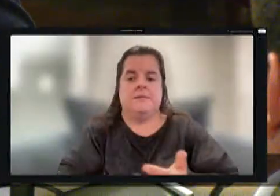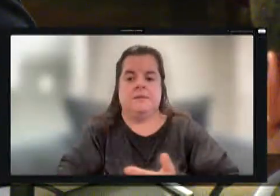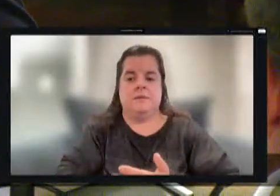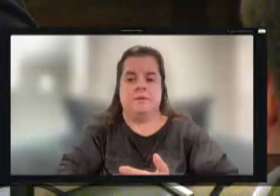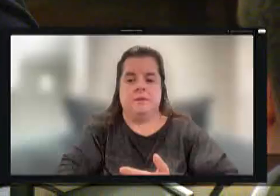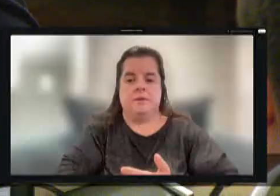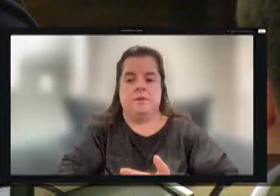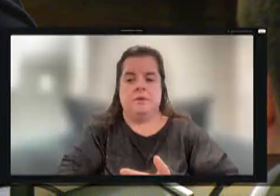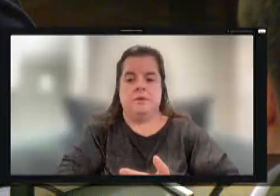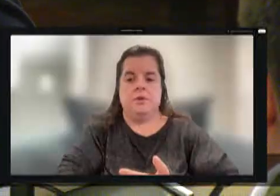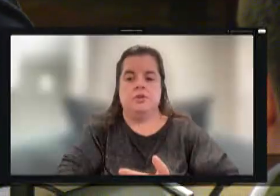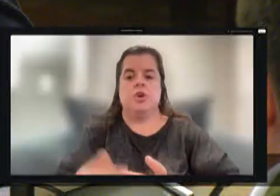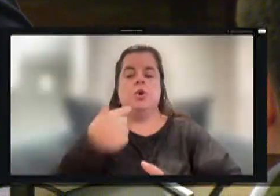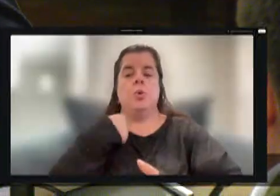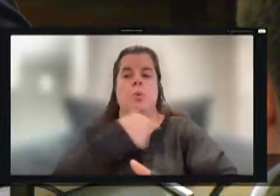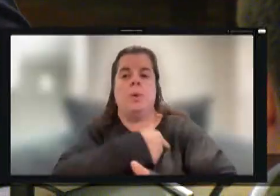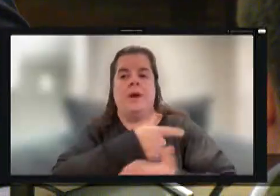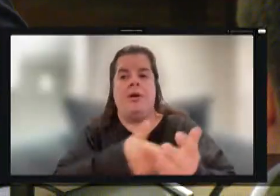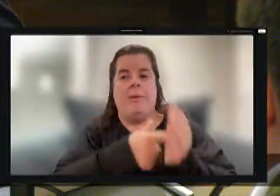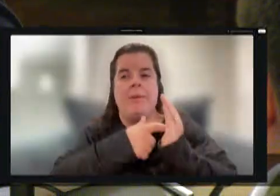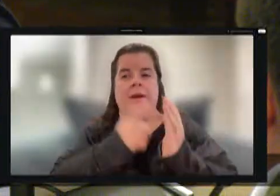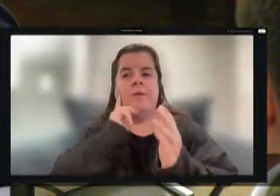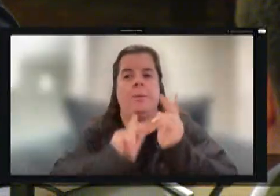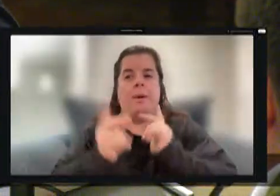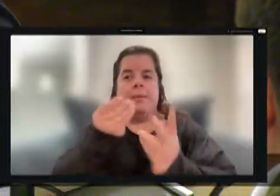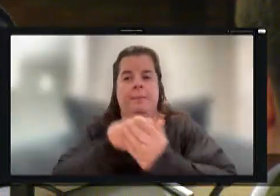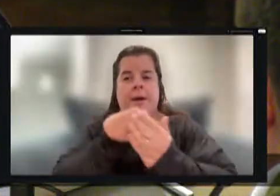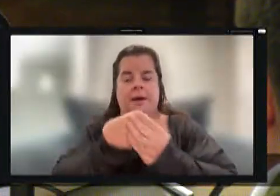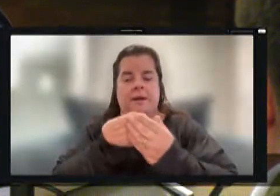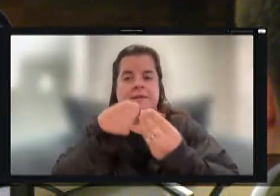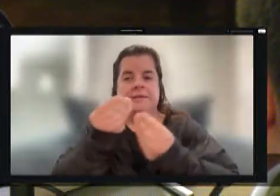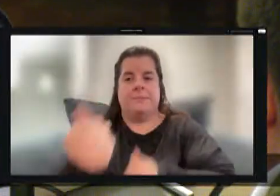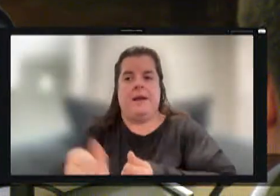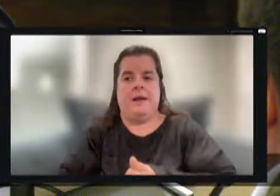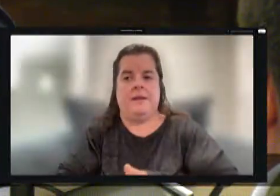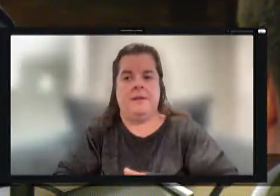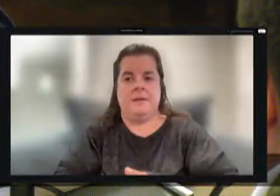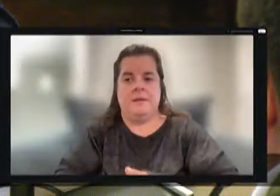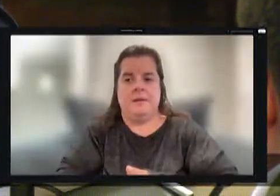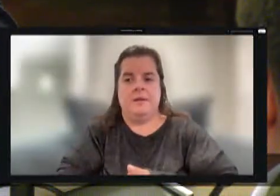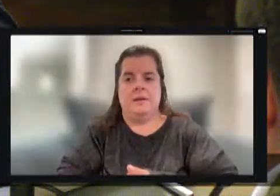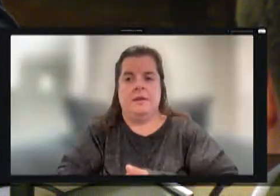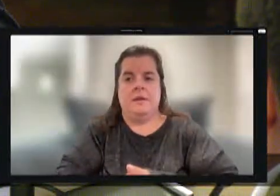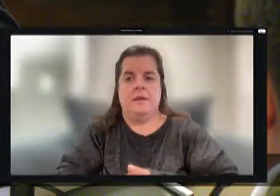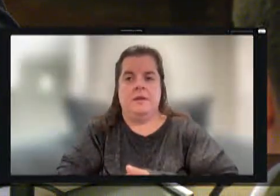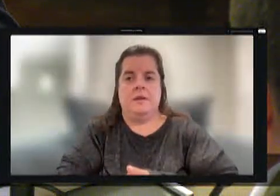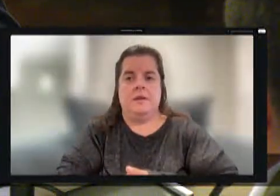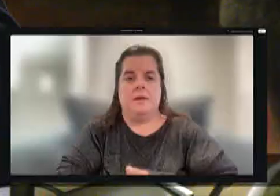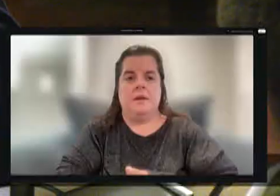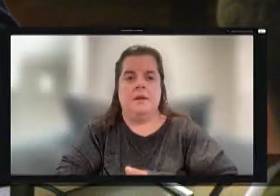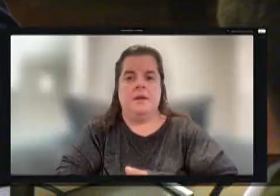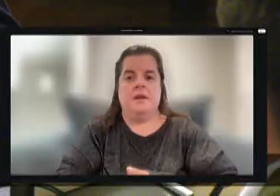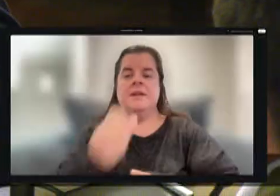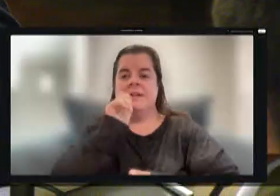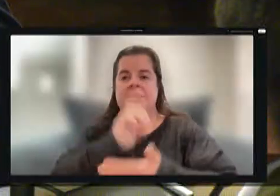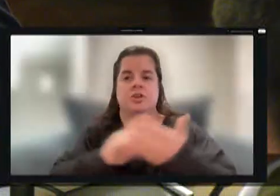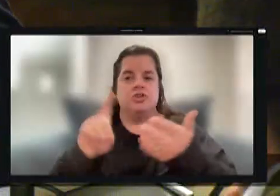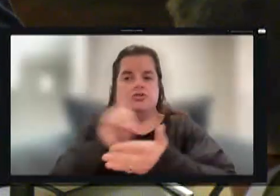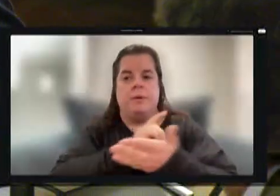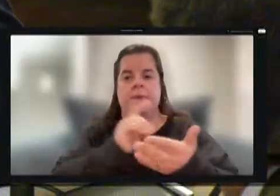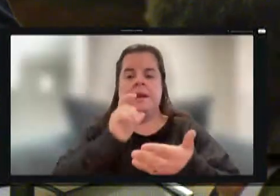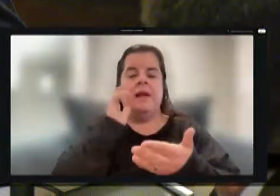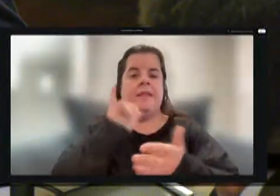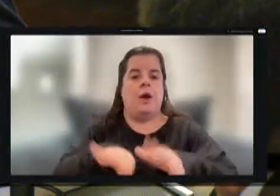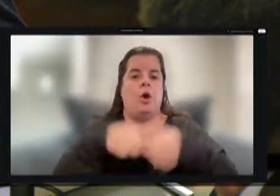obligation to ensure that those public dollars are spent in a way that does not discriminate, that creates and opens up access and economic opportunity